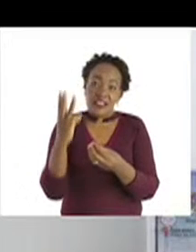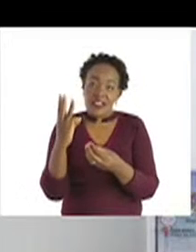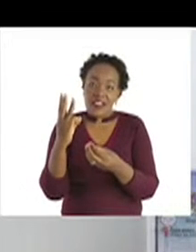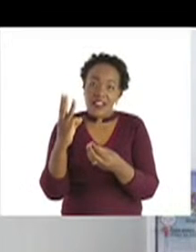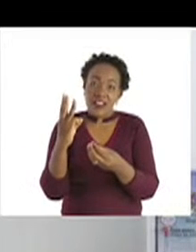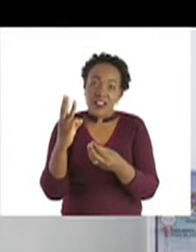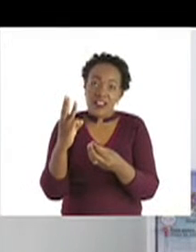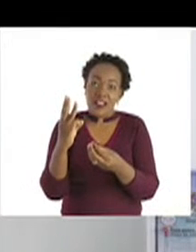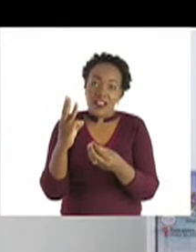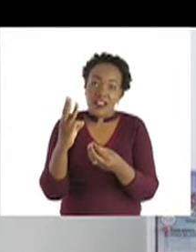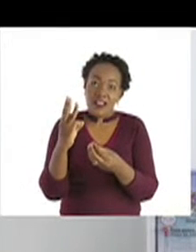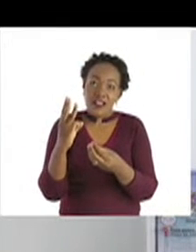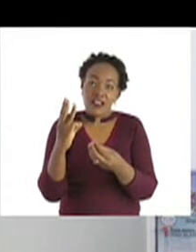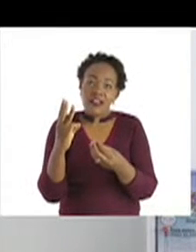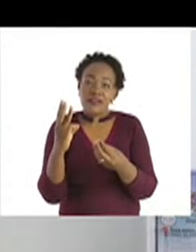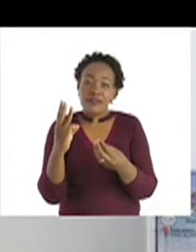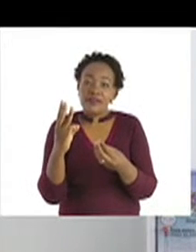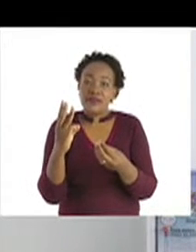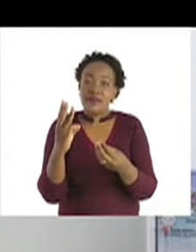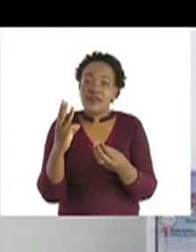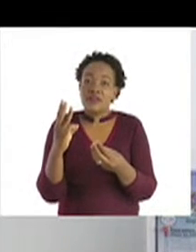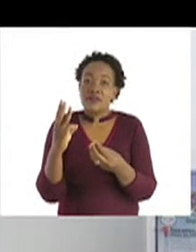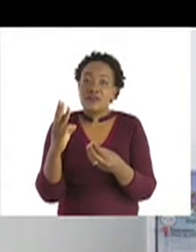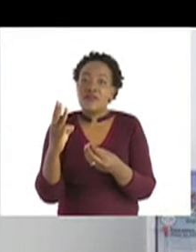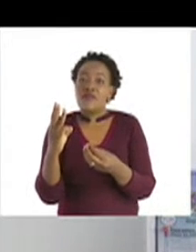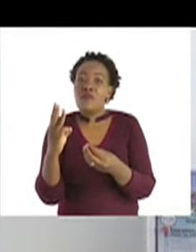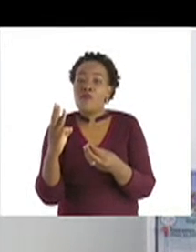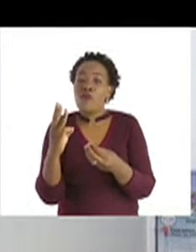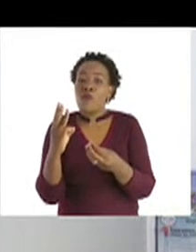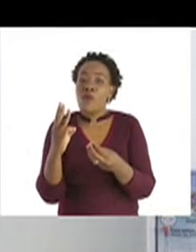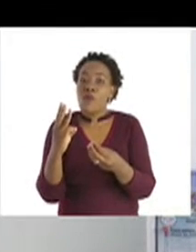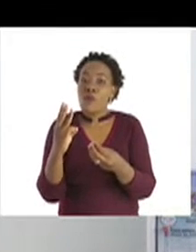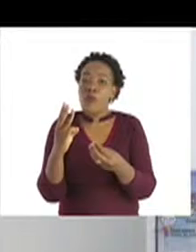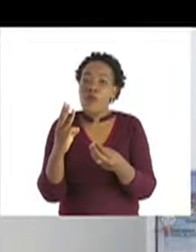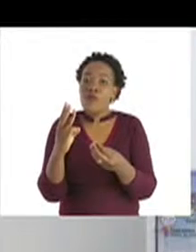3. 18 minus 15 is 3.